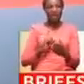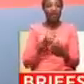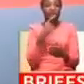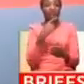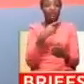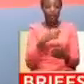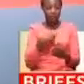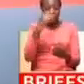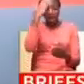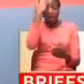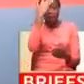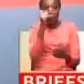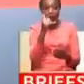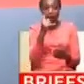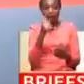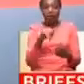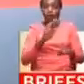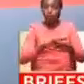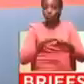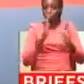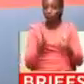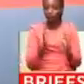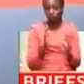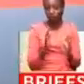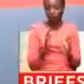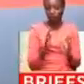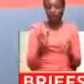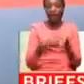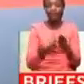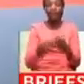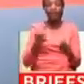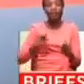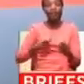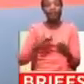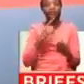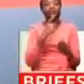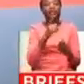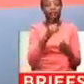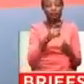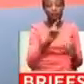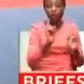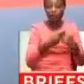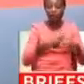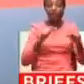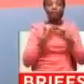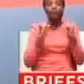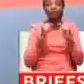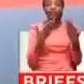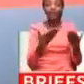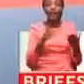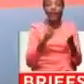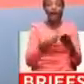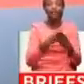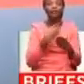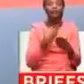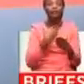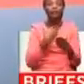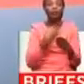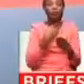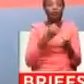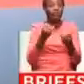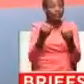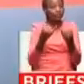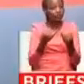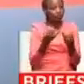haven't blown up yet. You're not a part of the brotherhood. So she took me to a Santeria priest so that I can be initiated into the